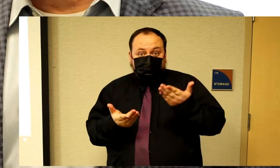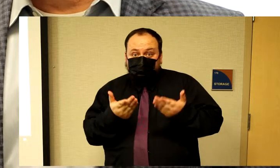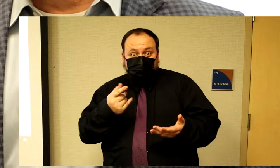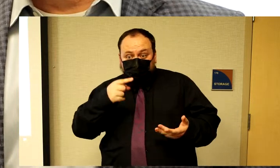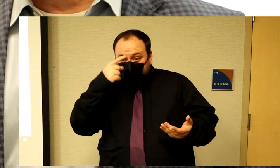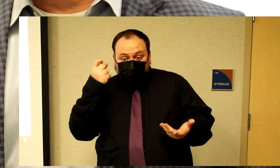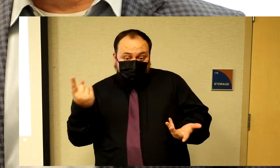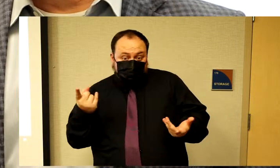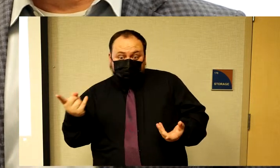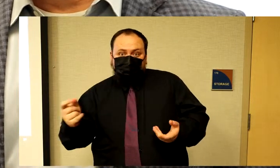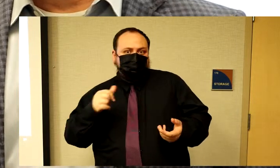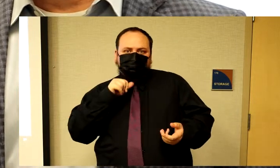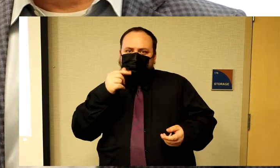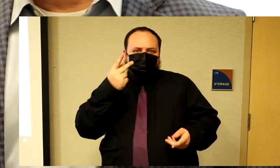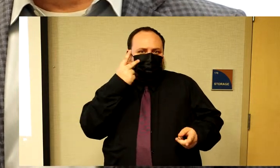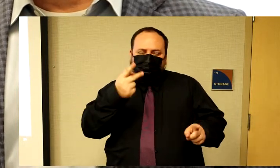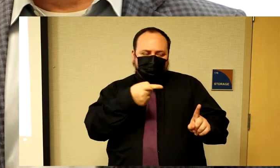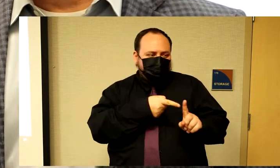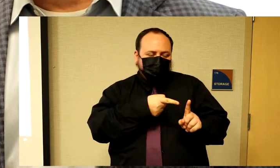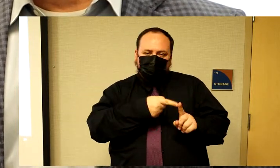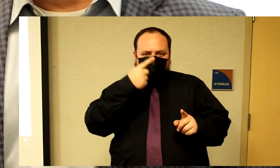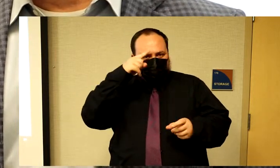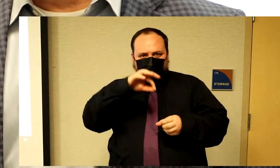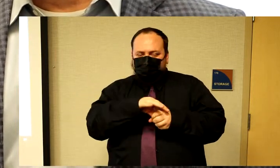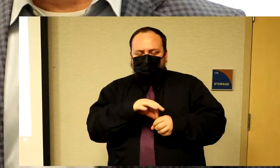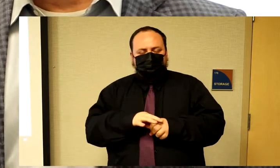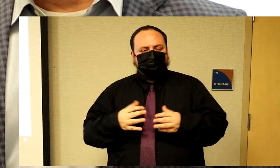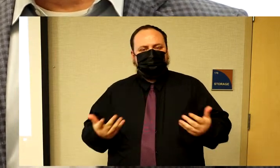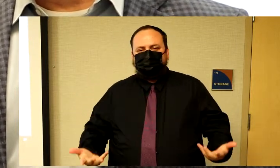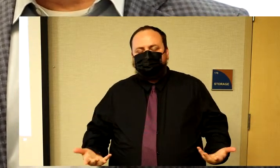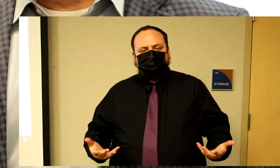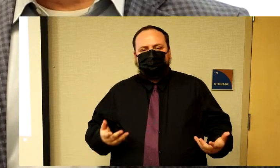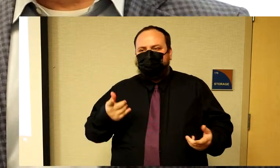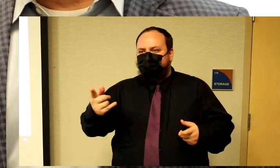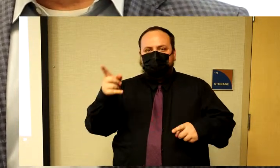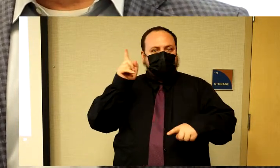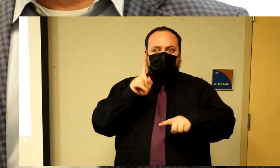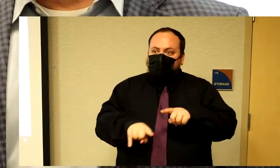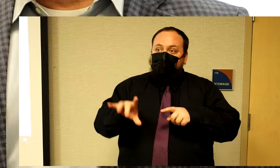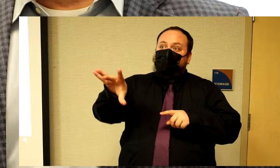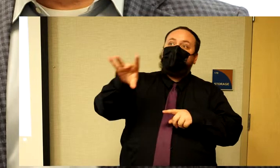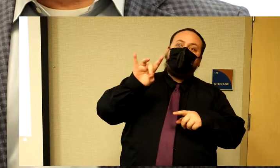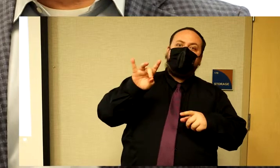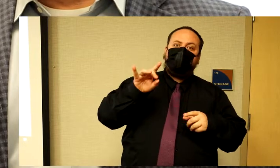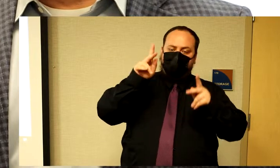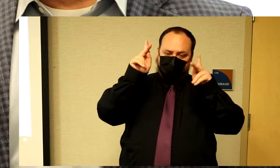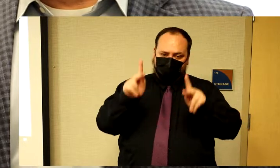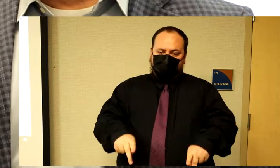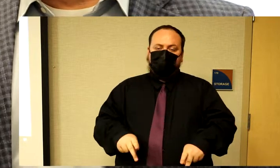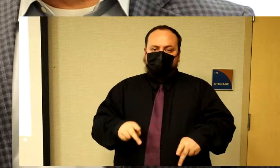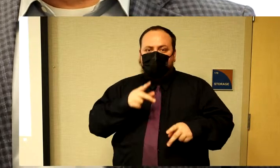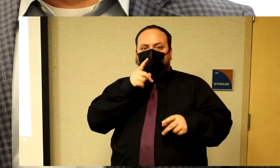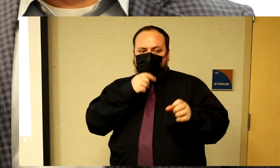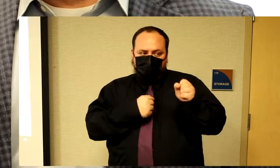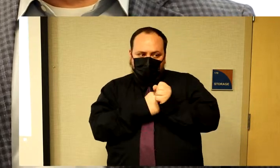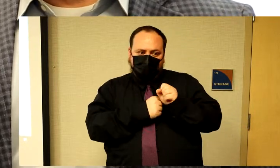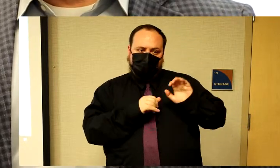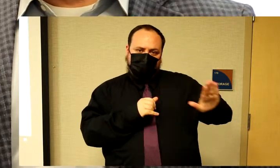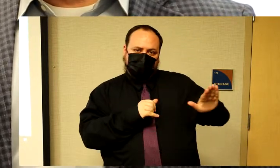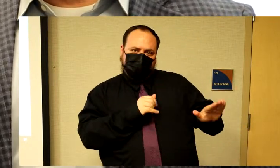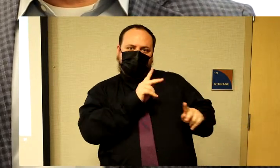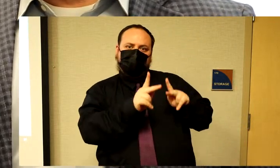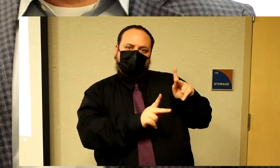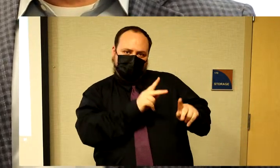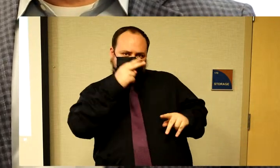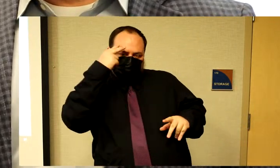see the point. They haven't been able to elect people that they have voted